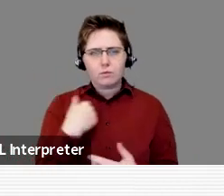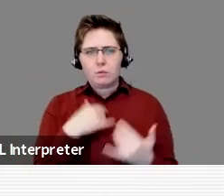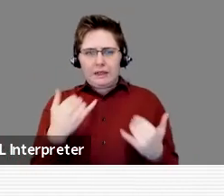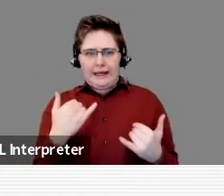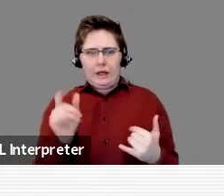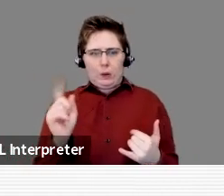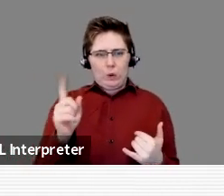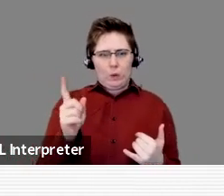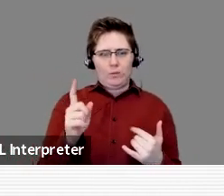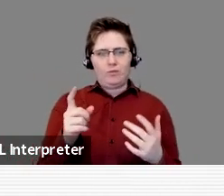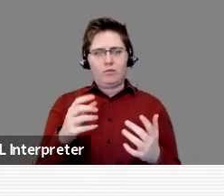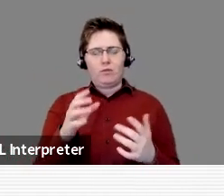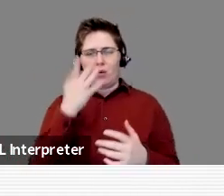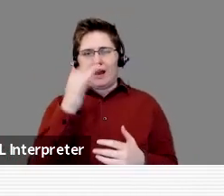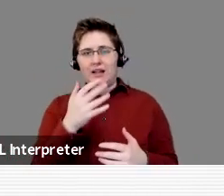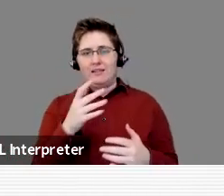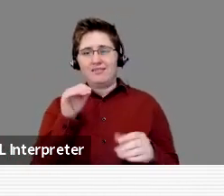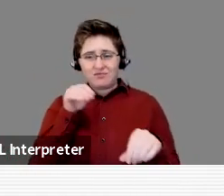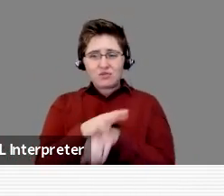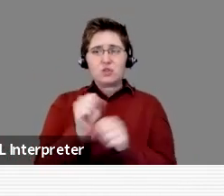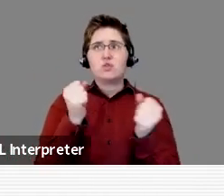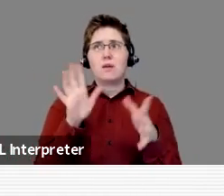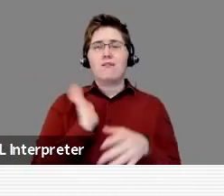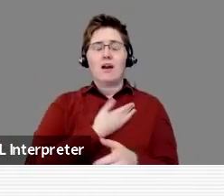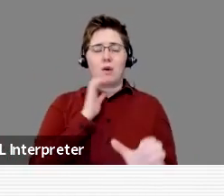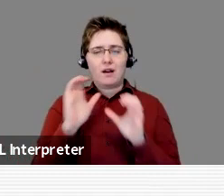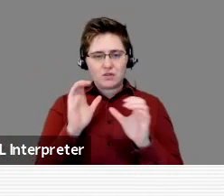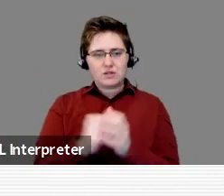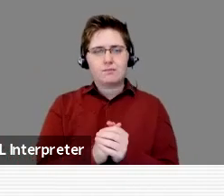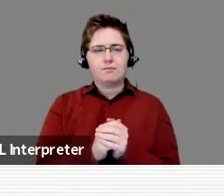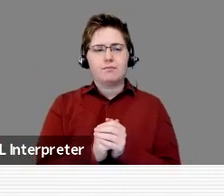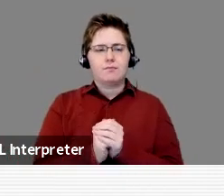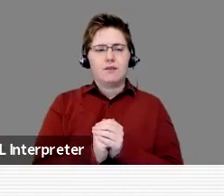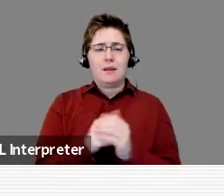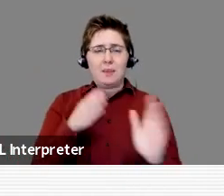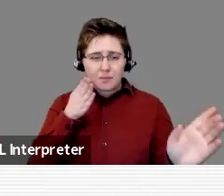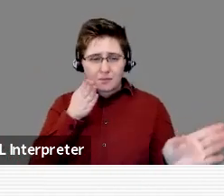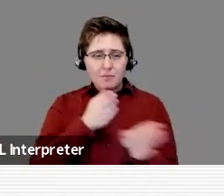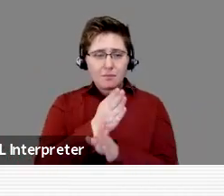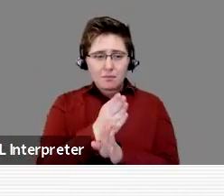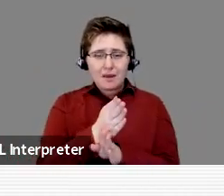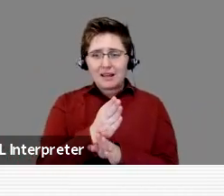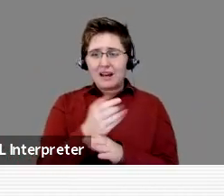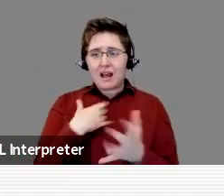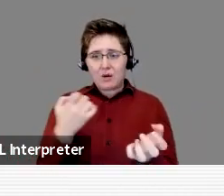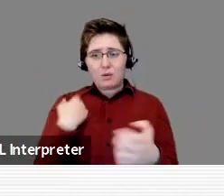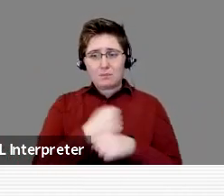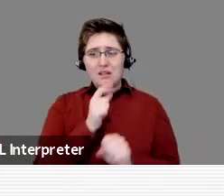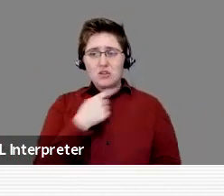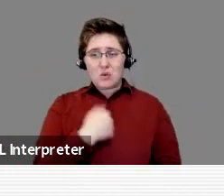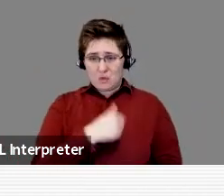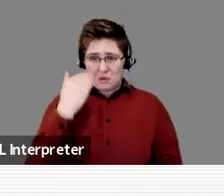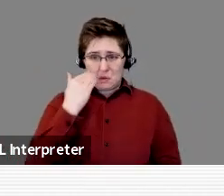has colored so many of the conversations we're having. So the main thing and the main through line that I want to make sure that we're aware of is